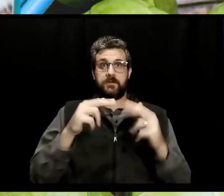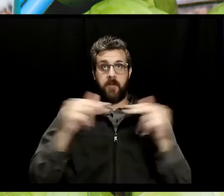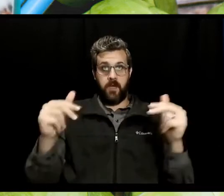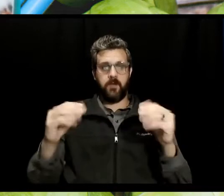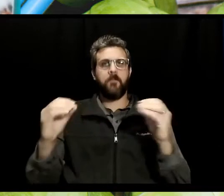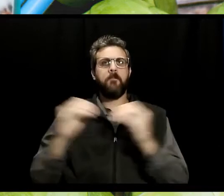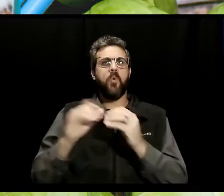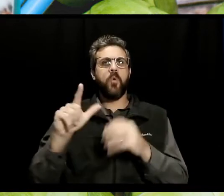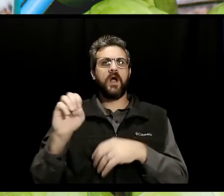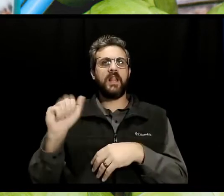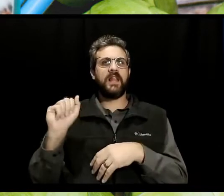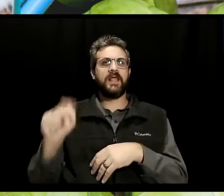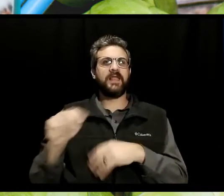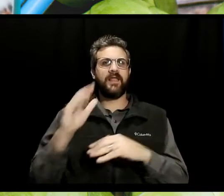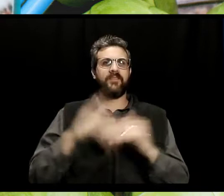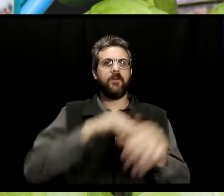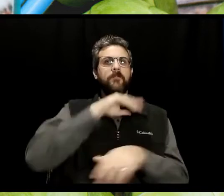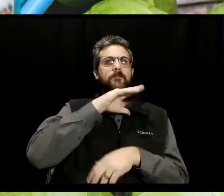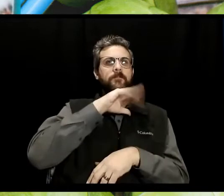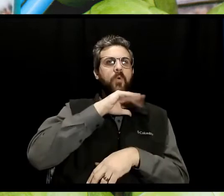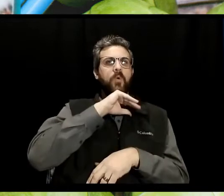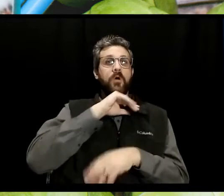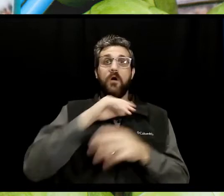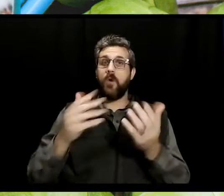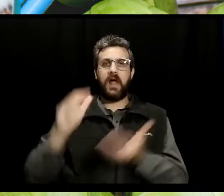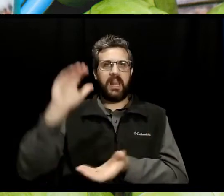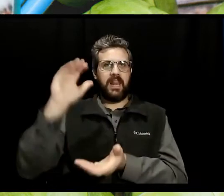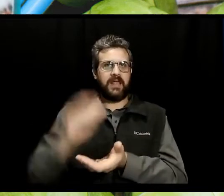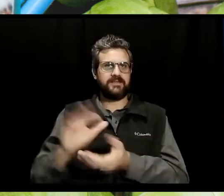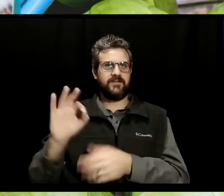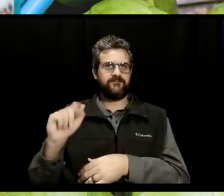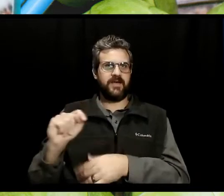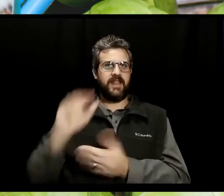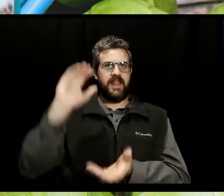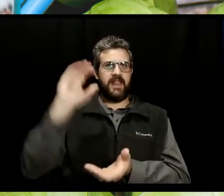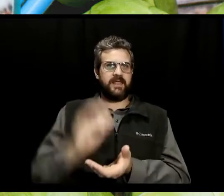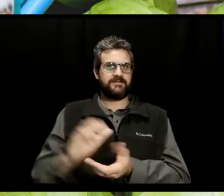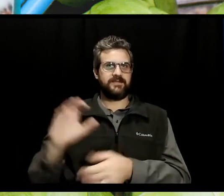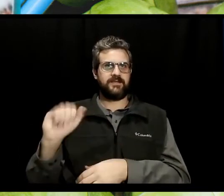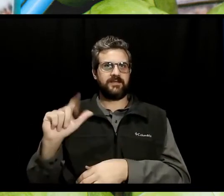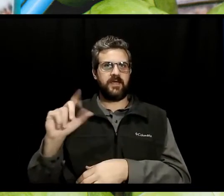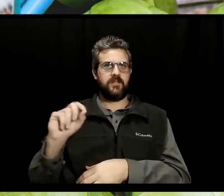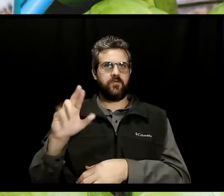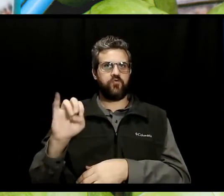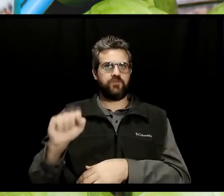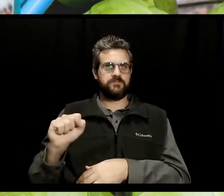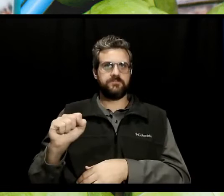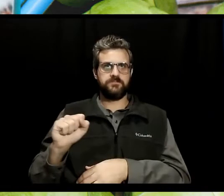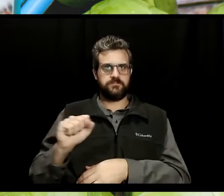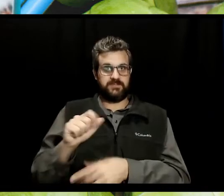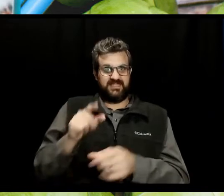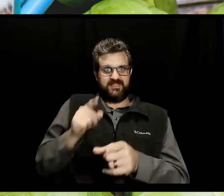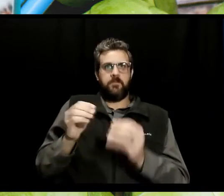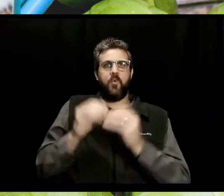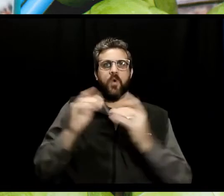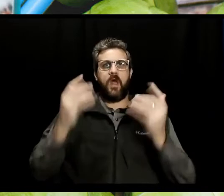pork bacon, so there's going to be fewer calories and fewer fat. So another way that this dish is a little bit